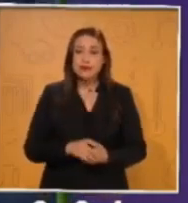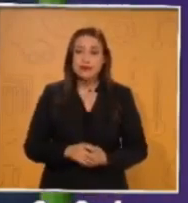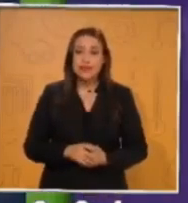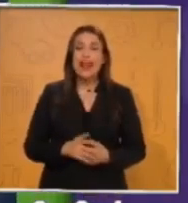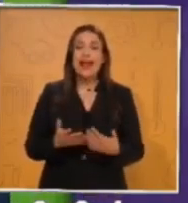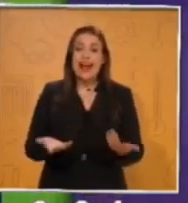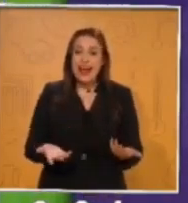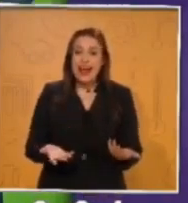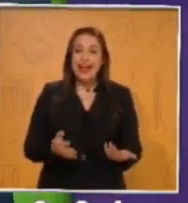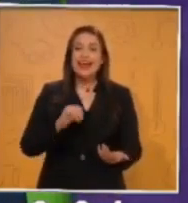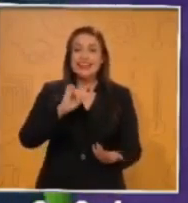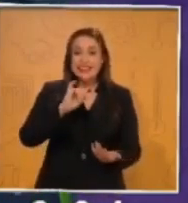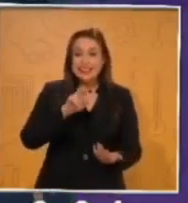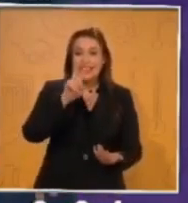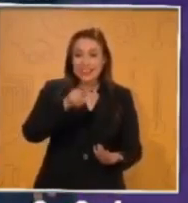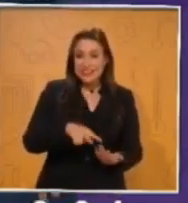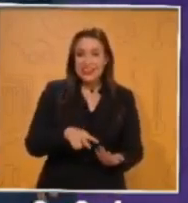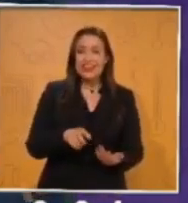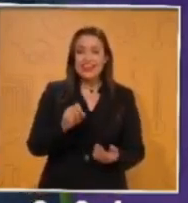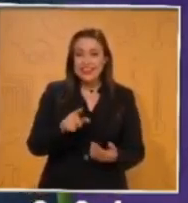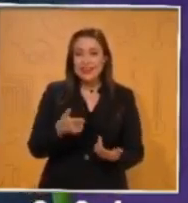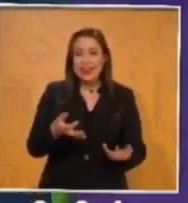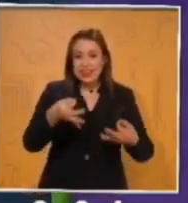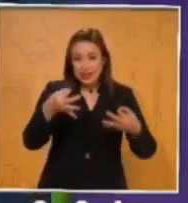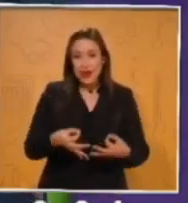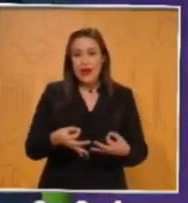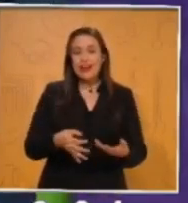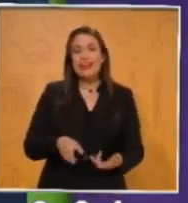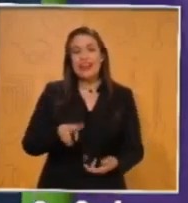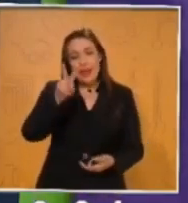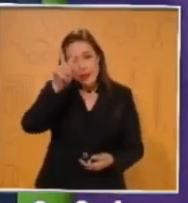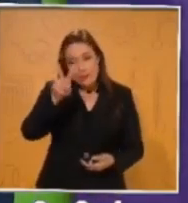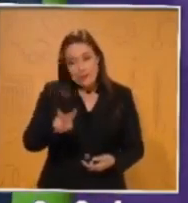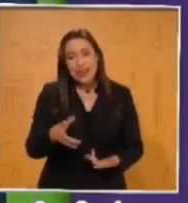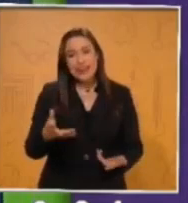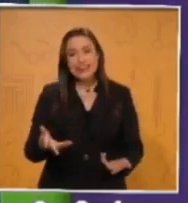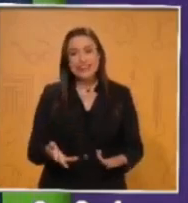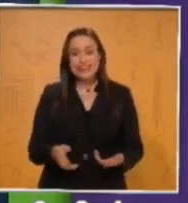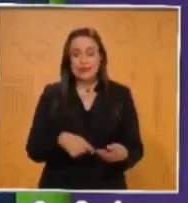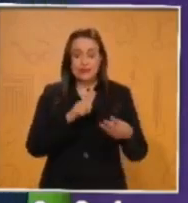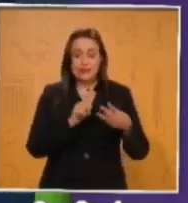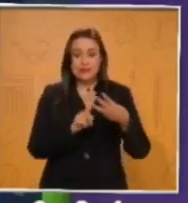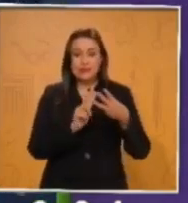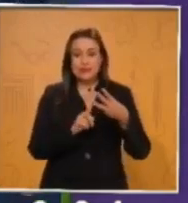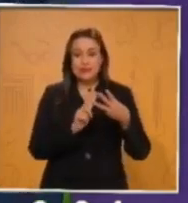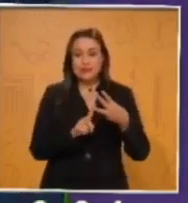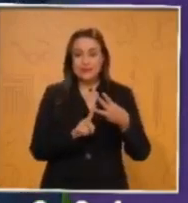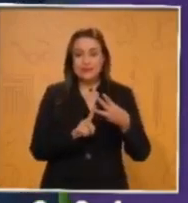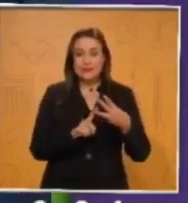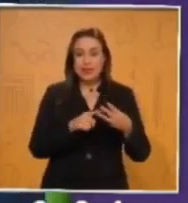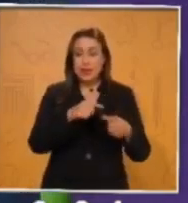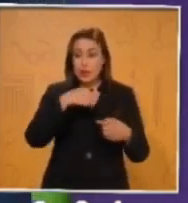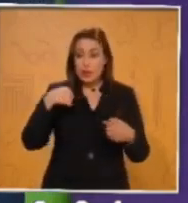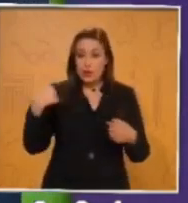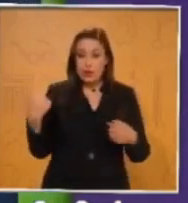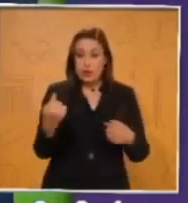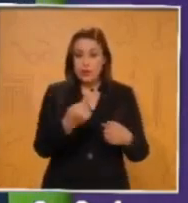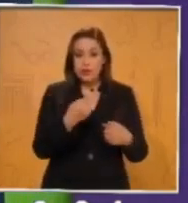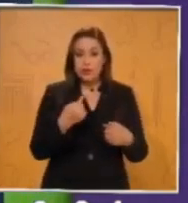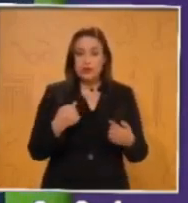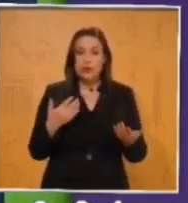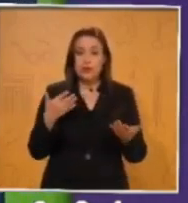right. You got 2. It is correct. Number 3. We wait for my